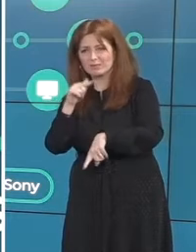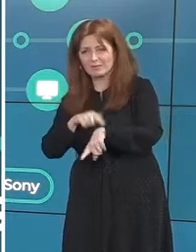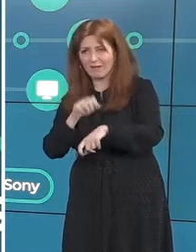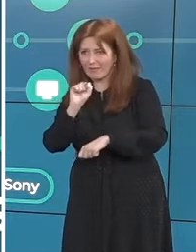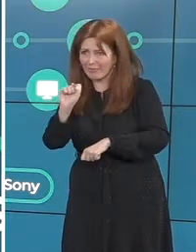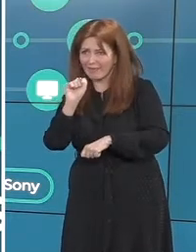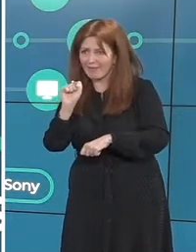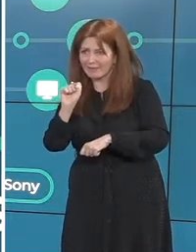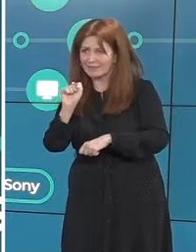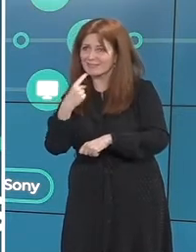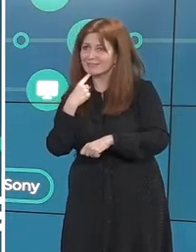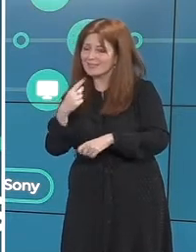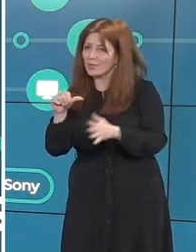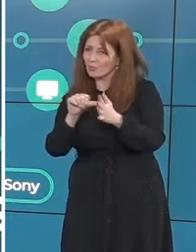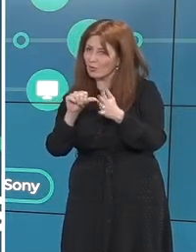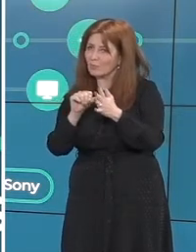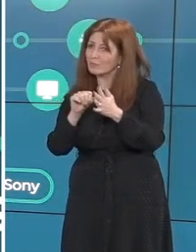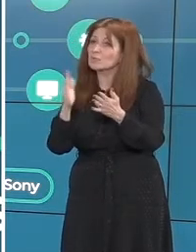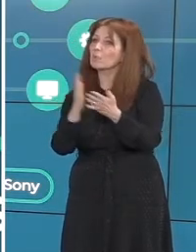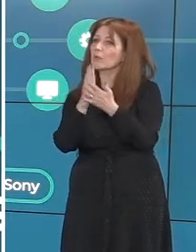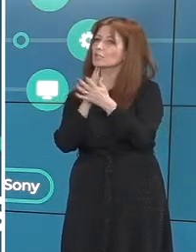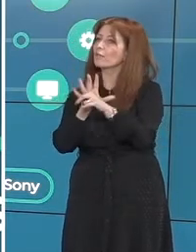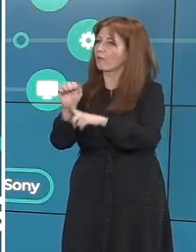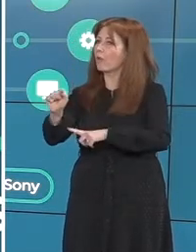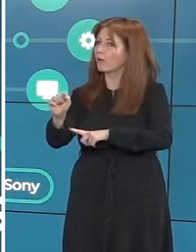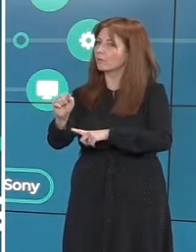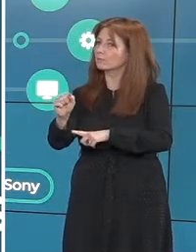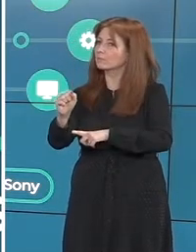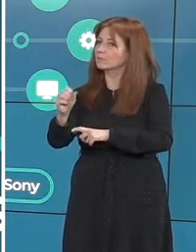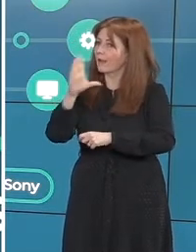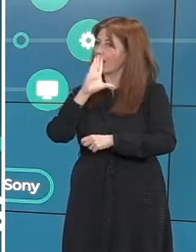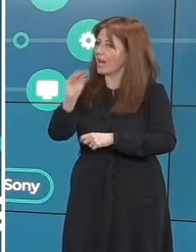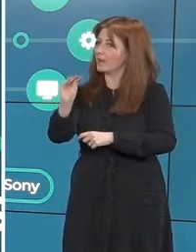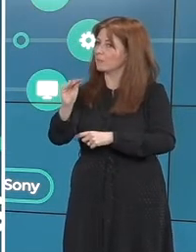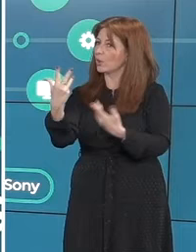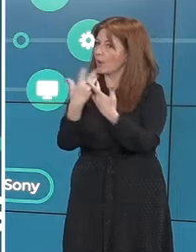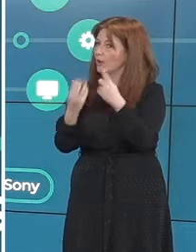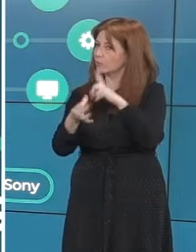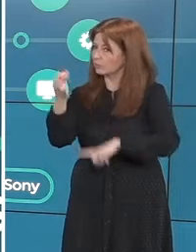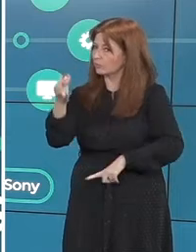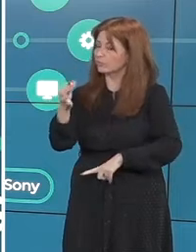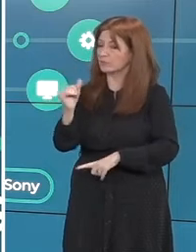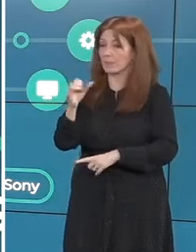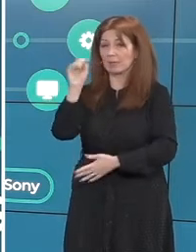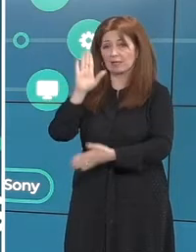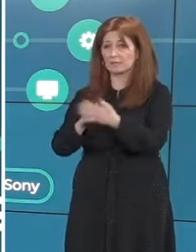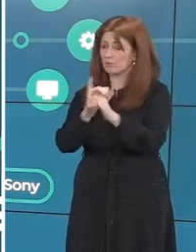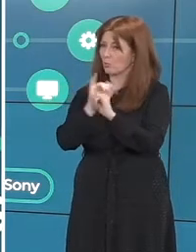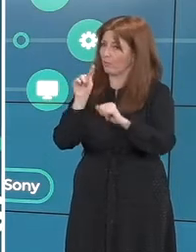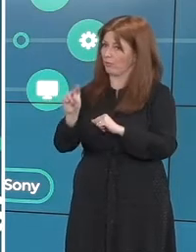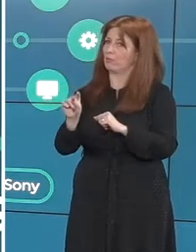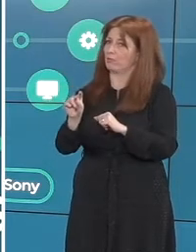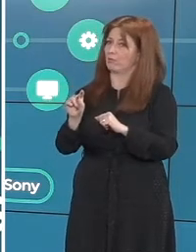engage and follow up and tell them what we've done about it, right? It's really, really important. So that, you know, a bad experience can often be,